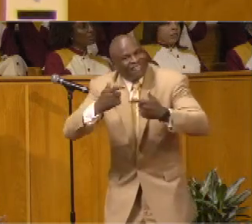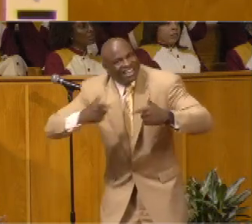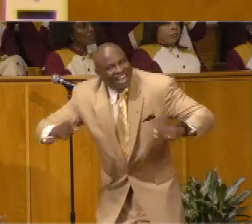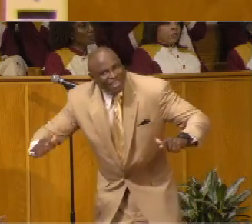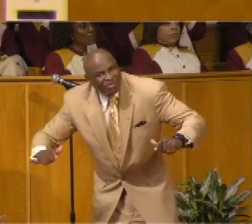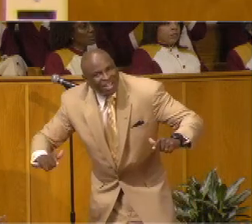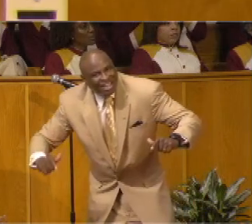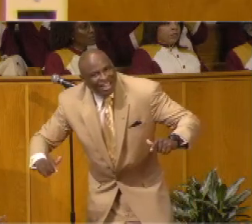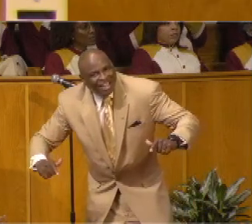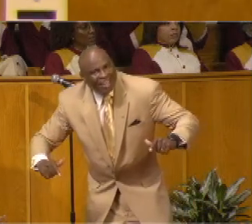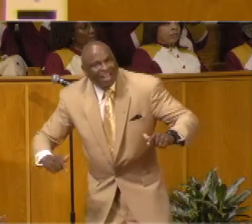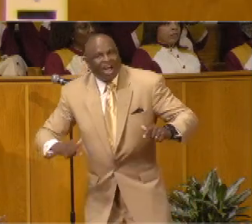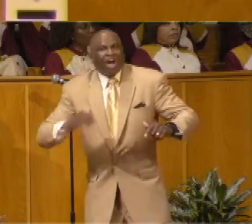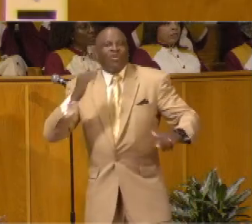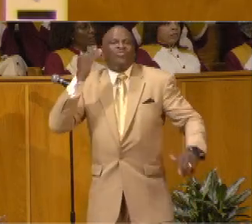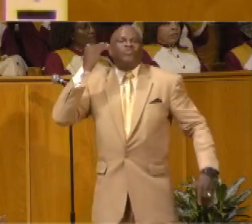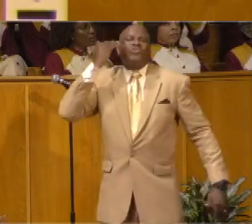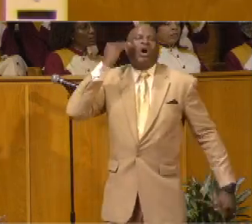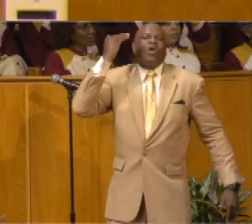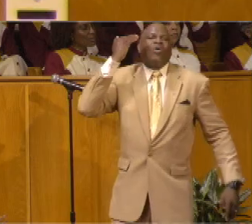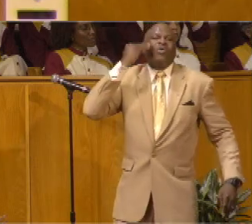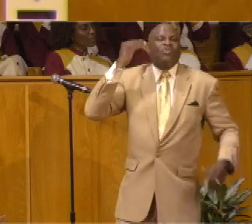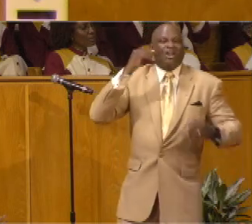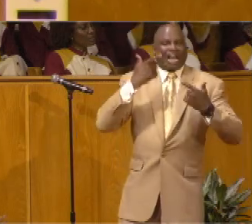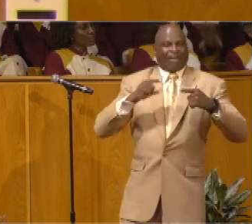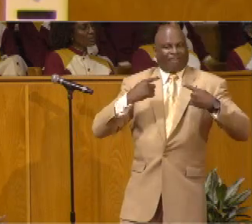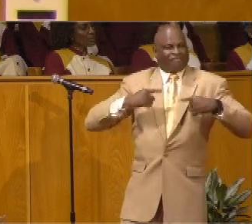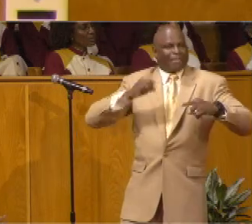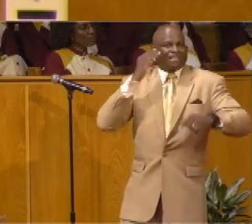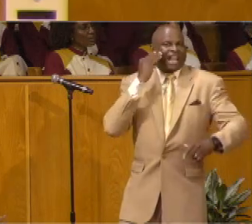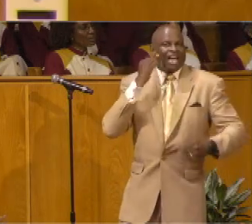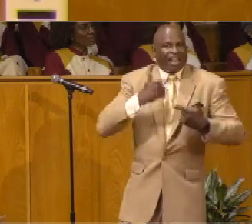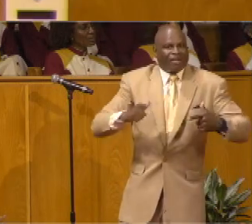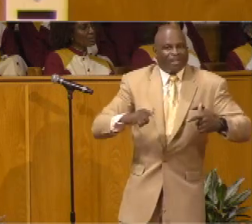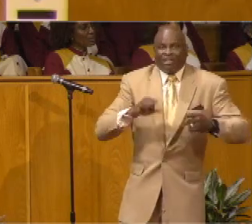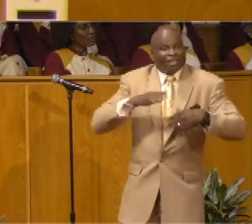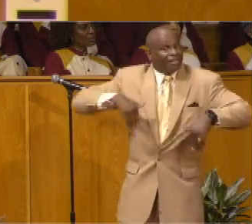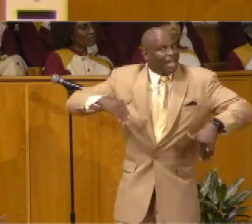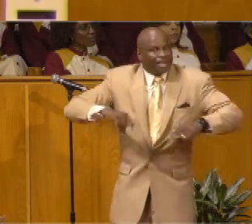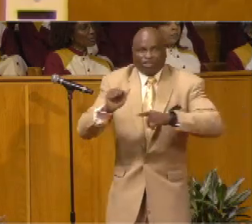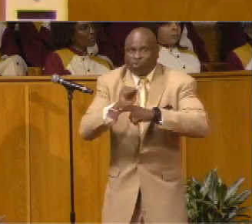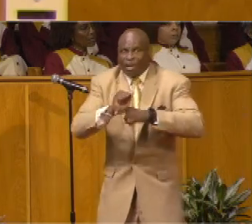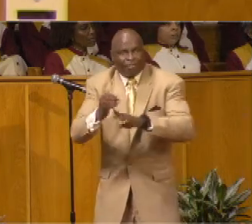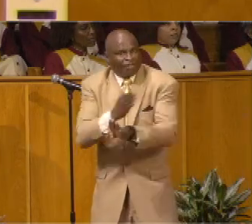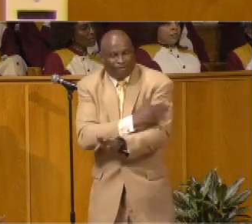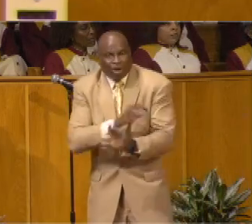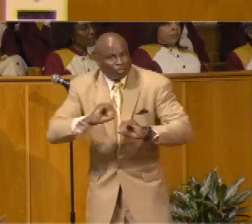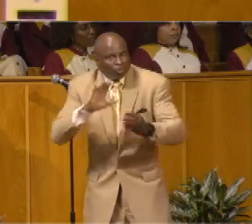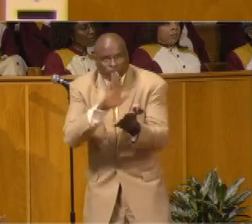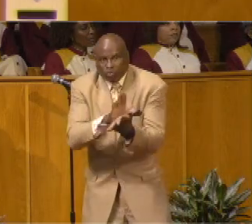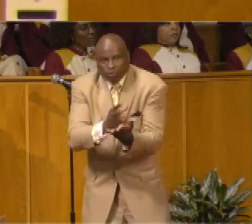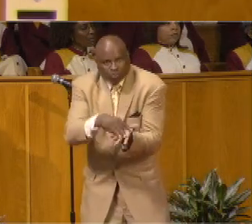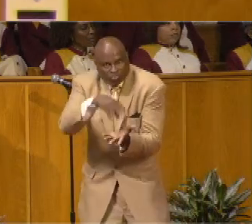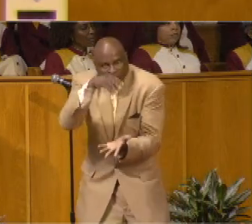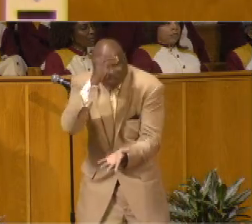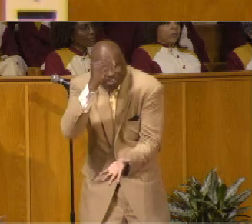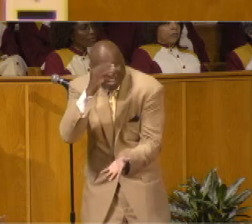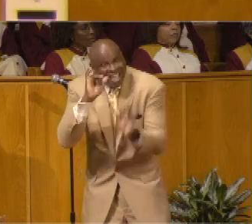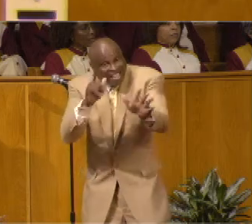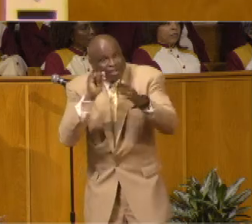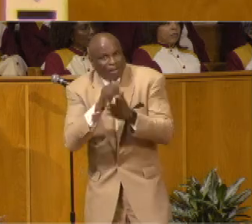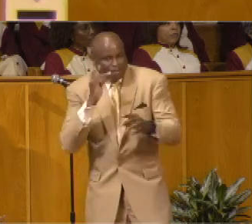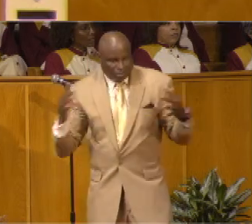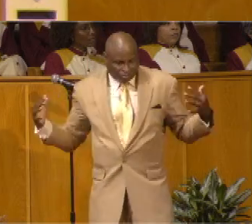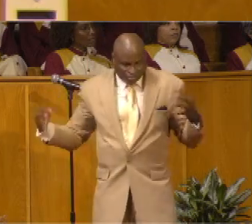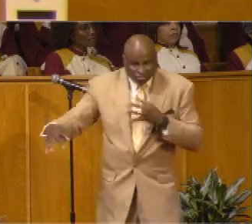in known languages that they have not been trained in. So that those who are